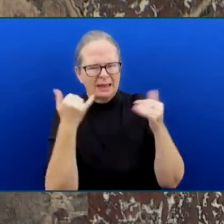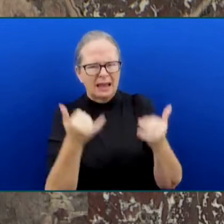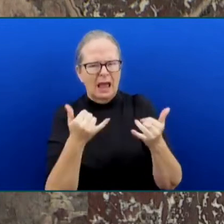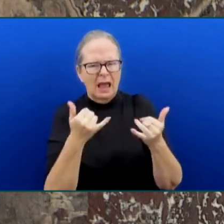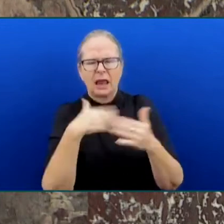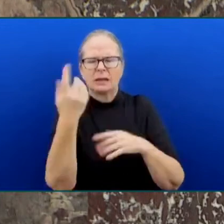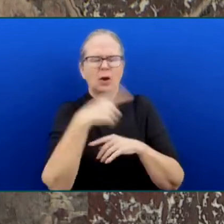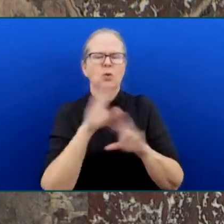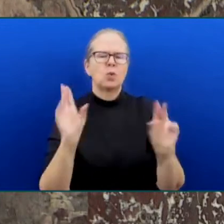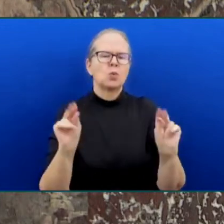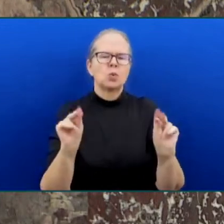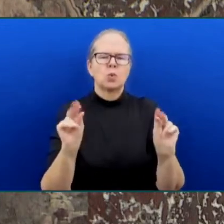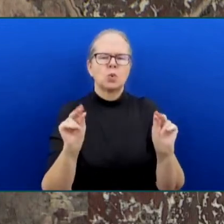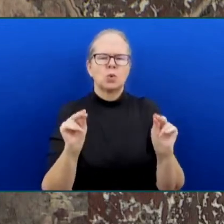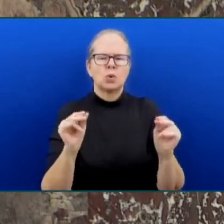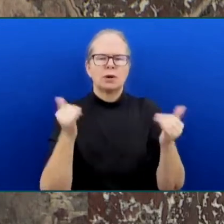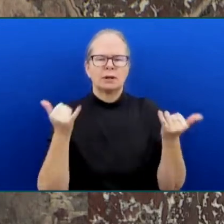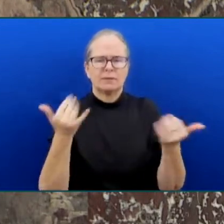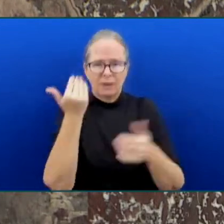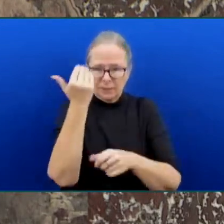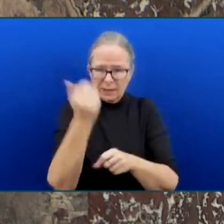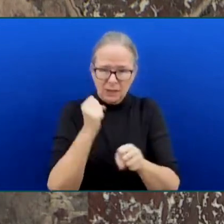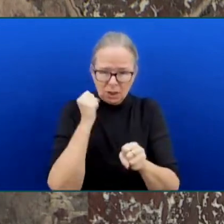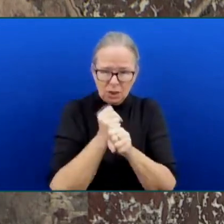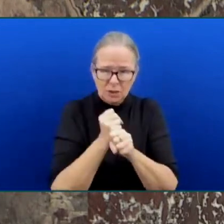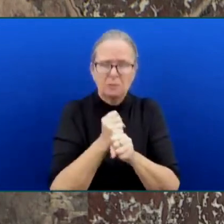tax, and today, Honourable Speaker, he's not.